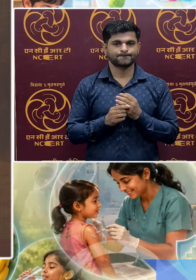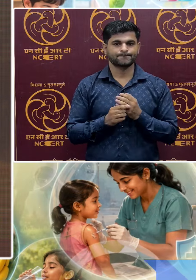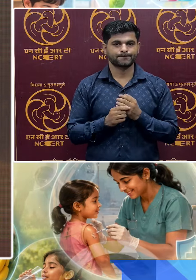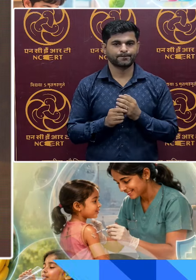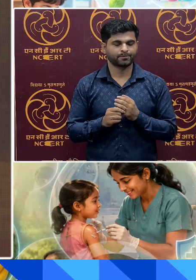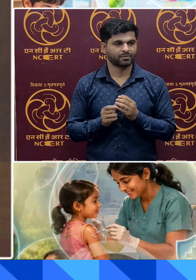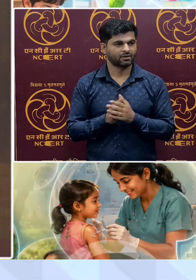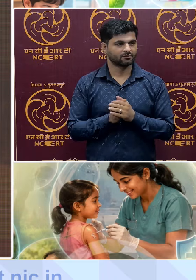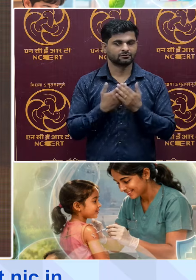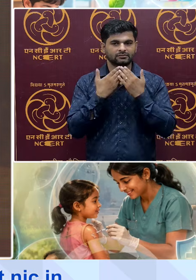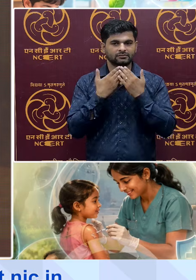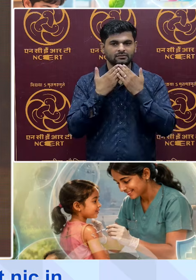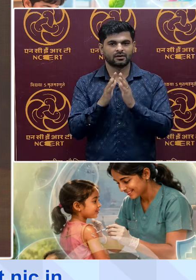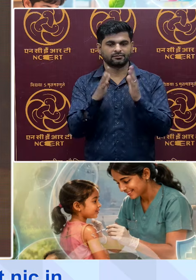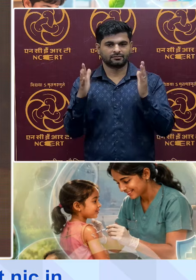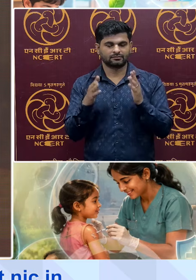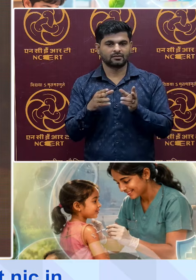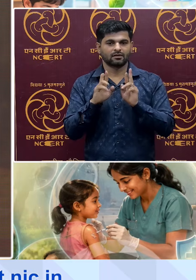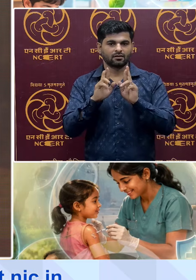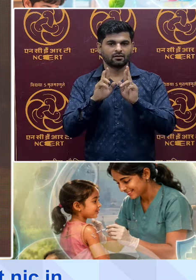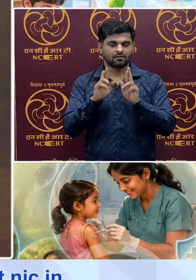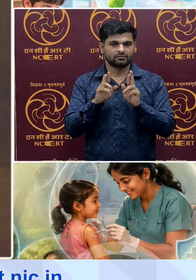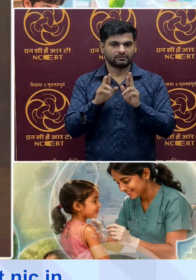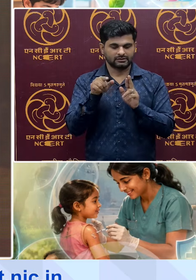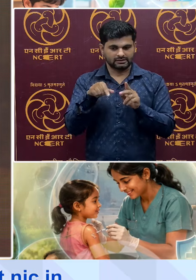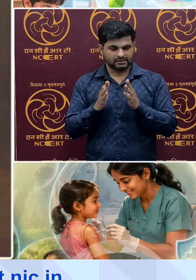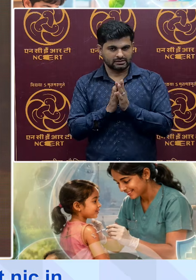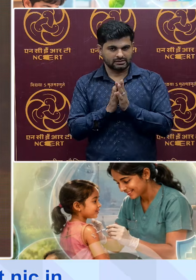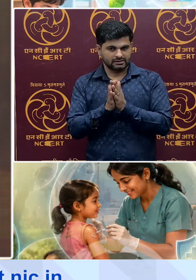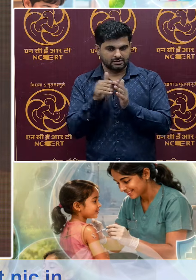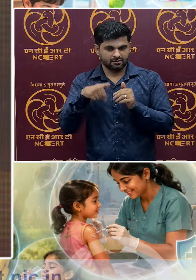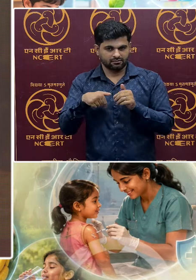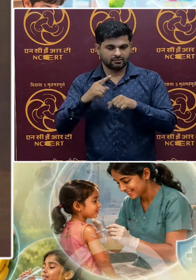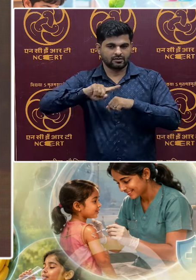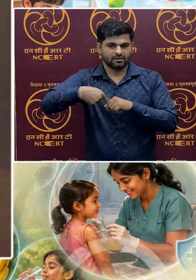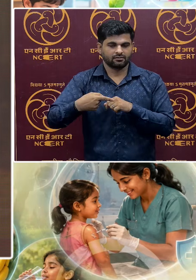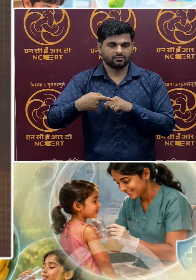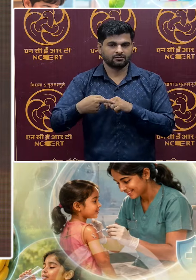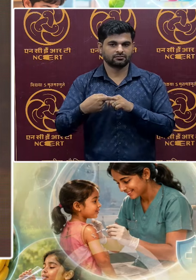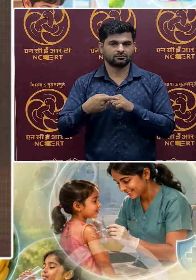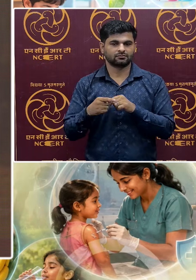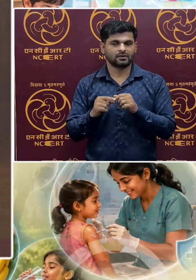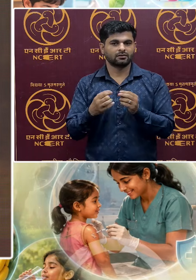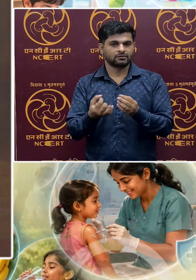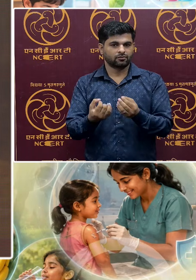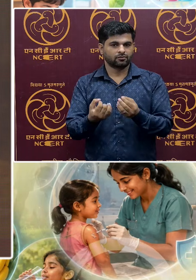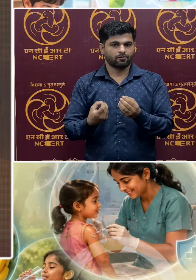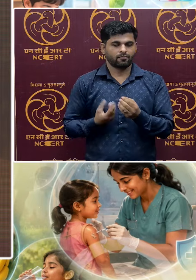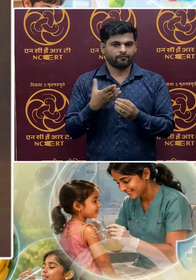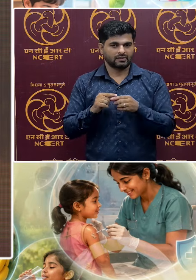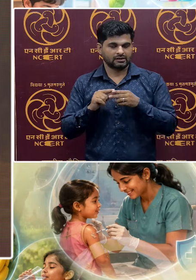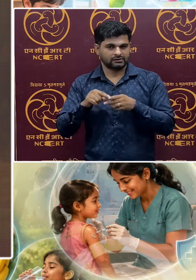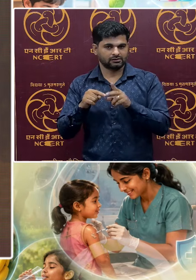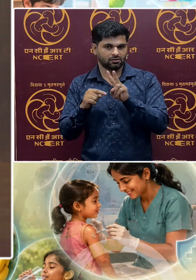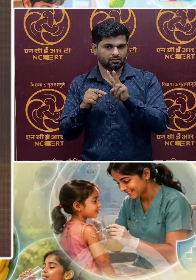dai.ie@ciet.nic.in. Thank you so much. I really hope that you have a great day ahead. But tomorrow at sharp 12:45, we are going to come